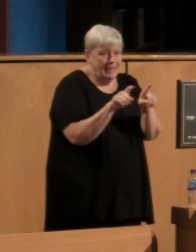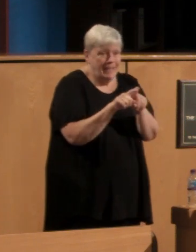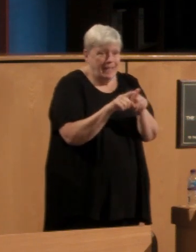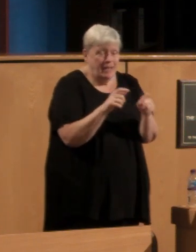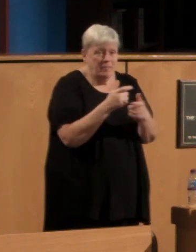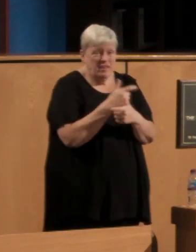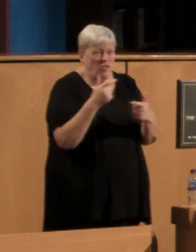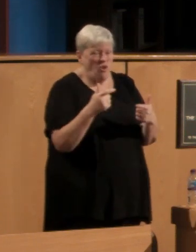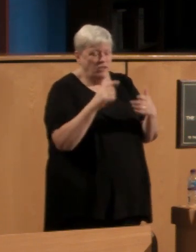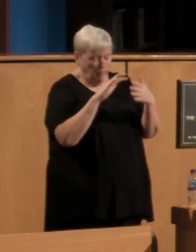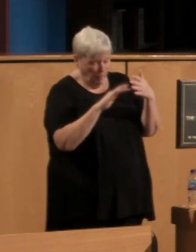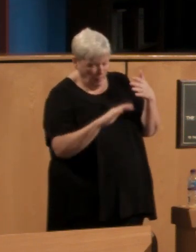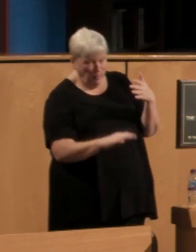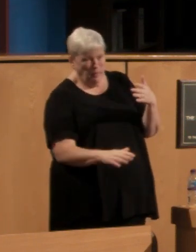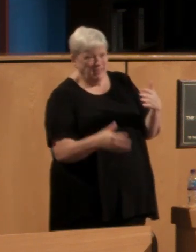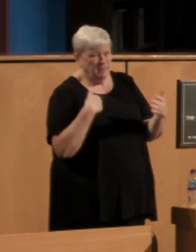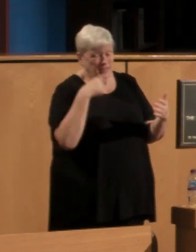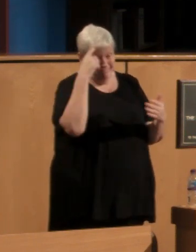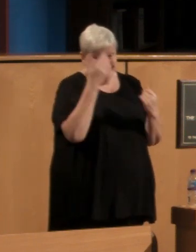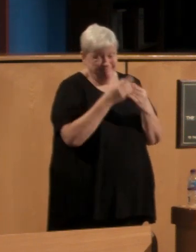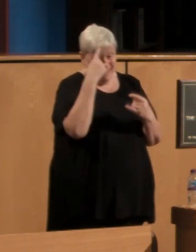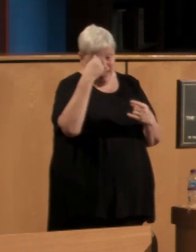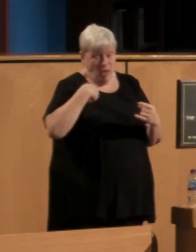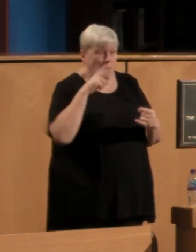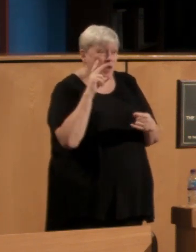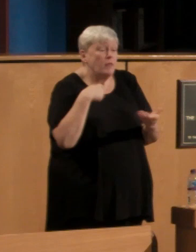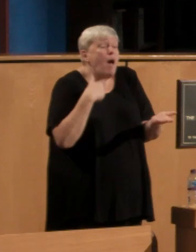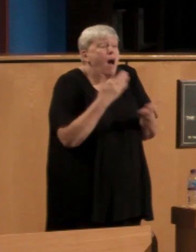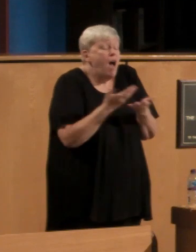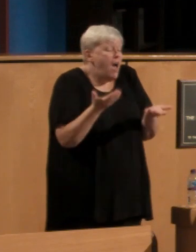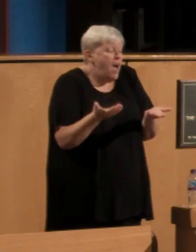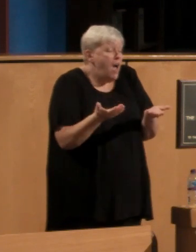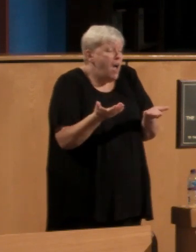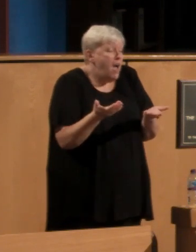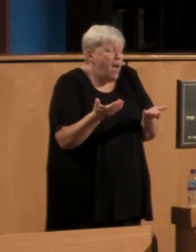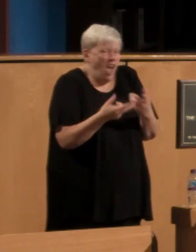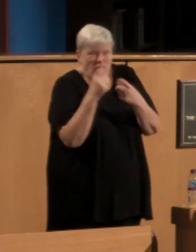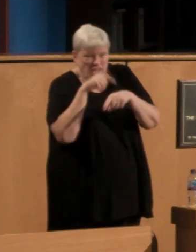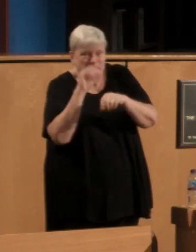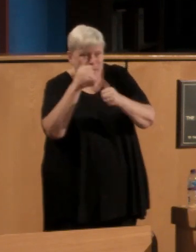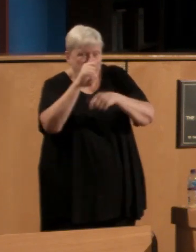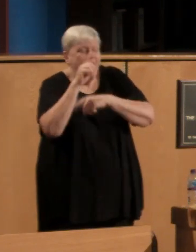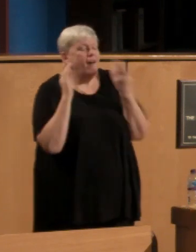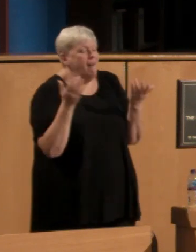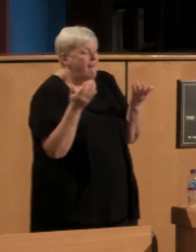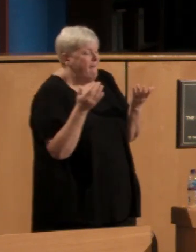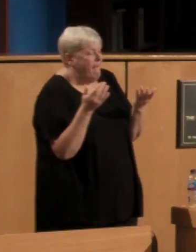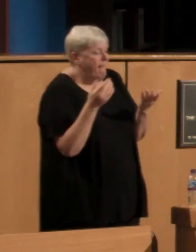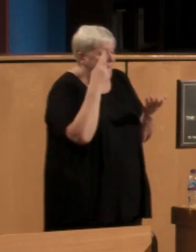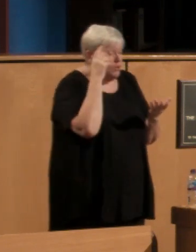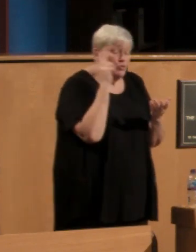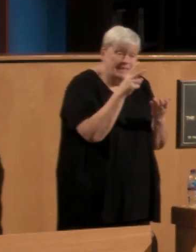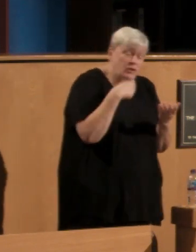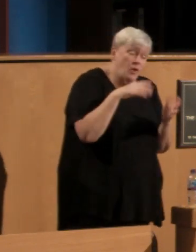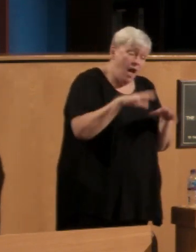some weird thesaurus-based performance art, maybe some other time. So I think you'll see when I